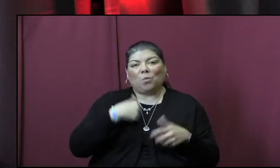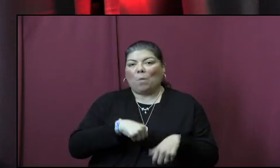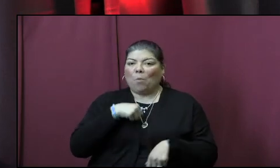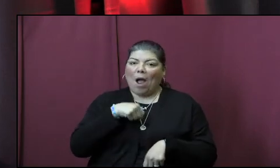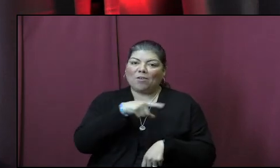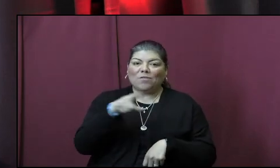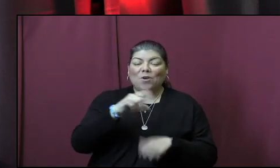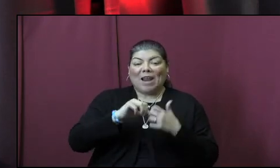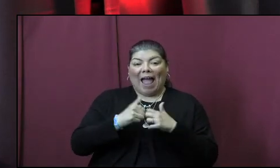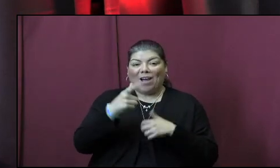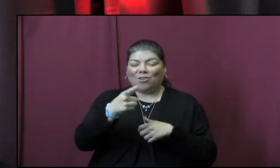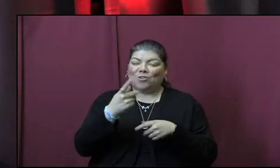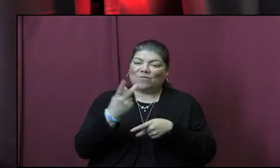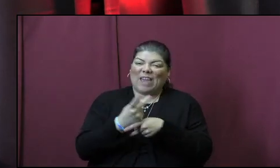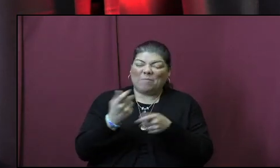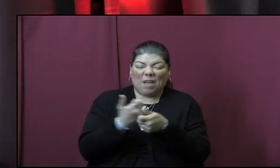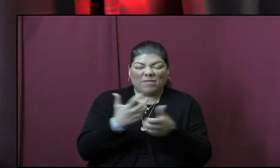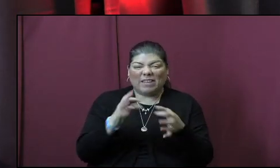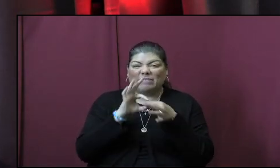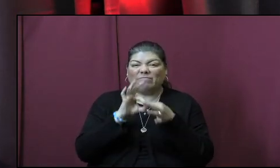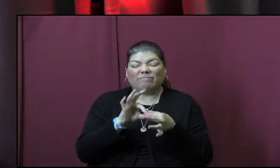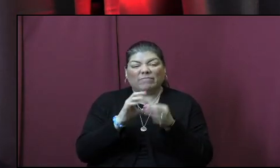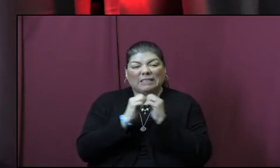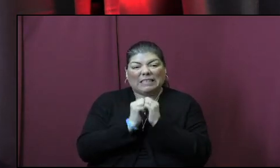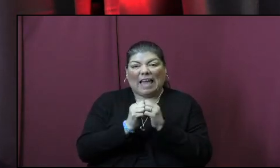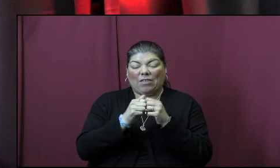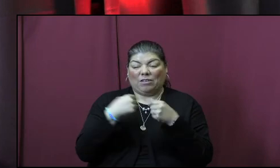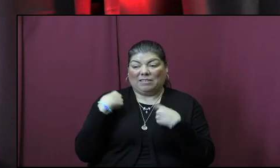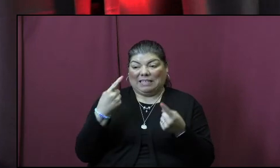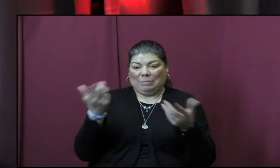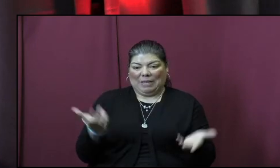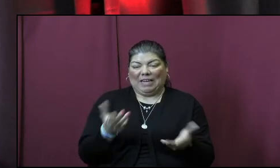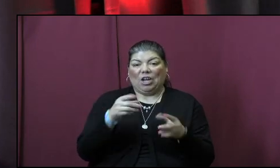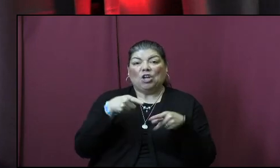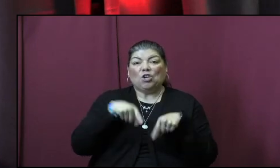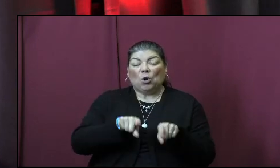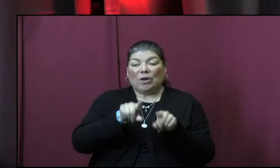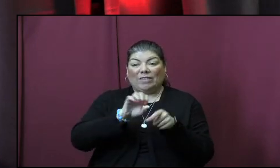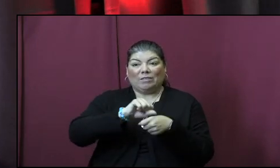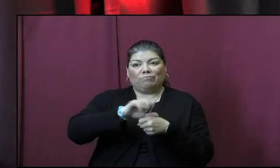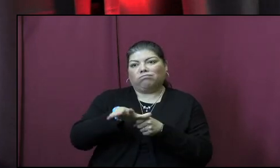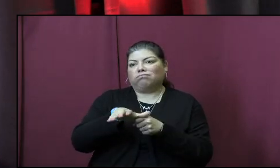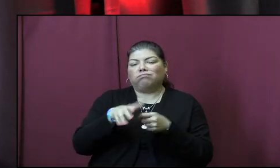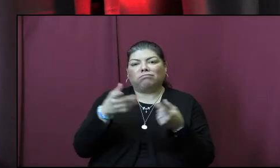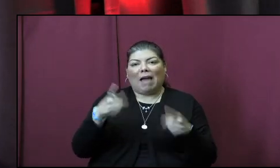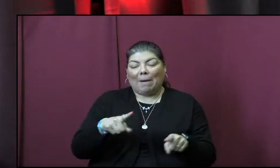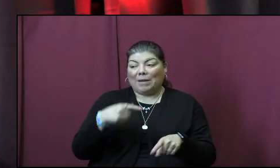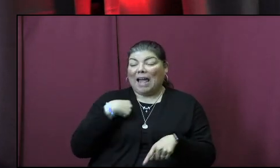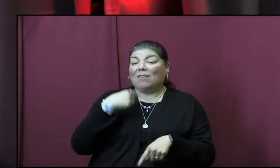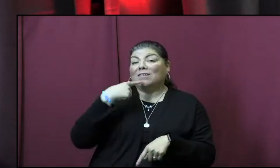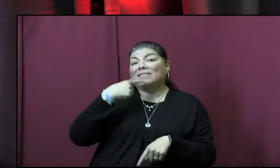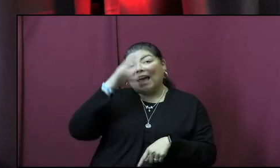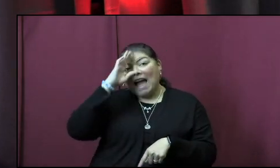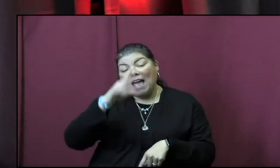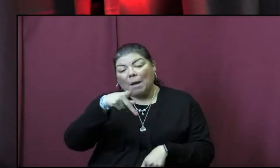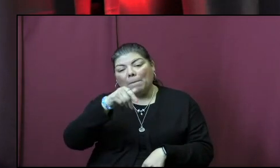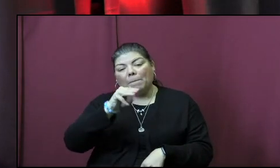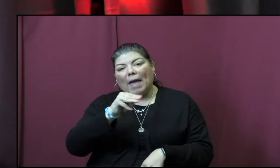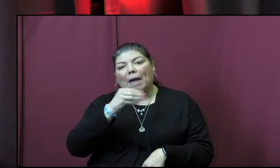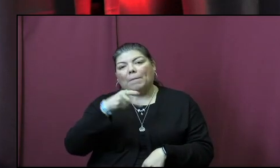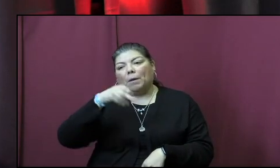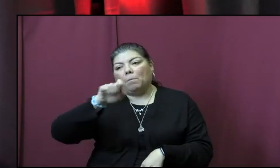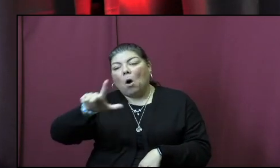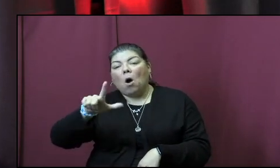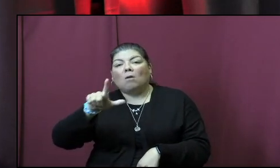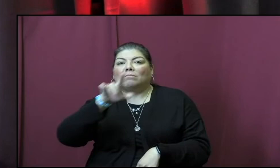proud of you and how you've held everything together since being here during the pandemic. I'd like to say hey to Pam and Paul, my family.